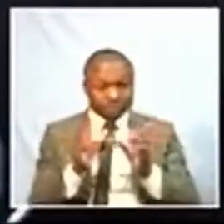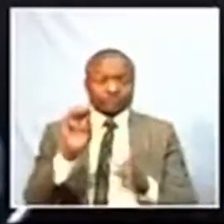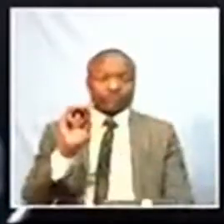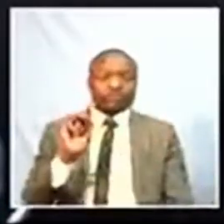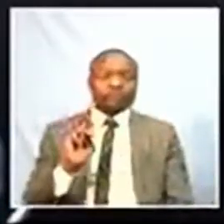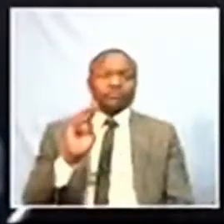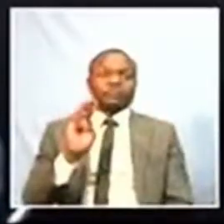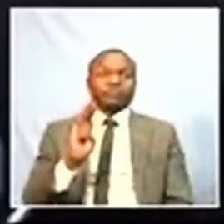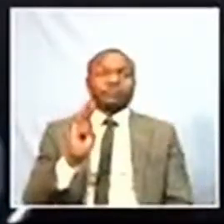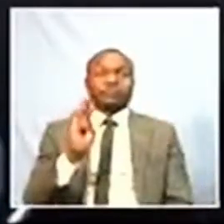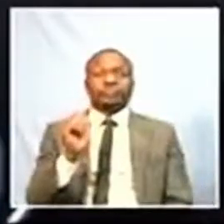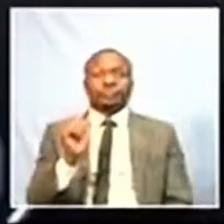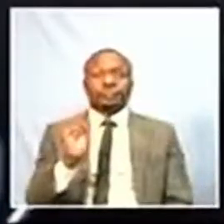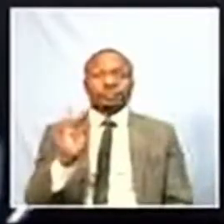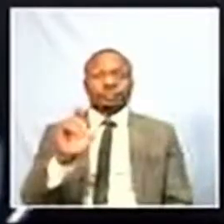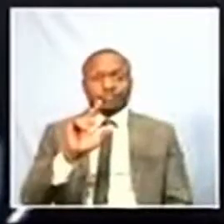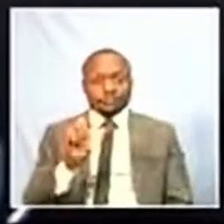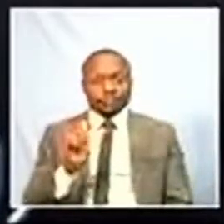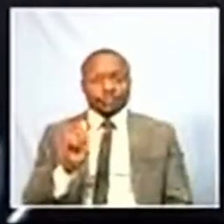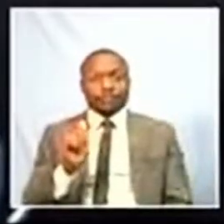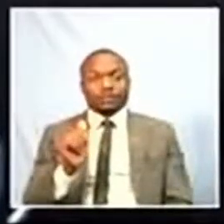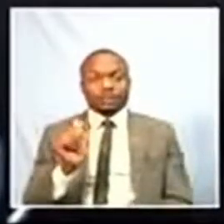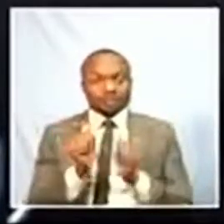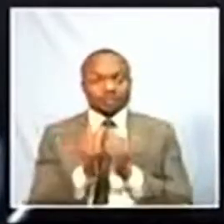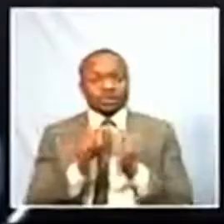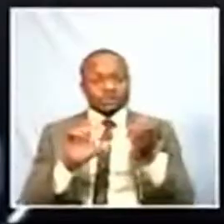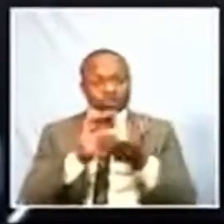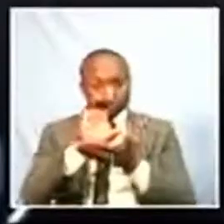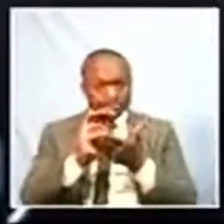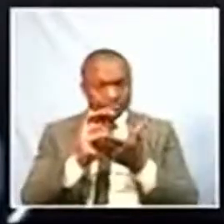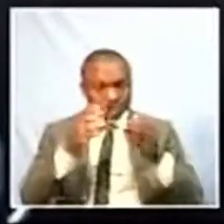CHOMA Central. The